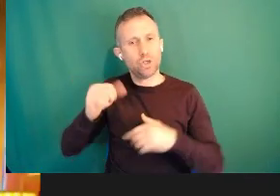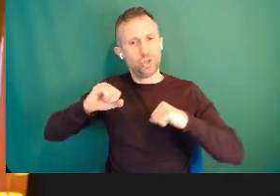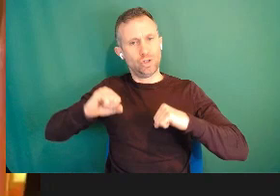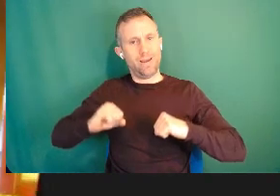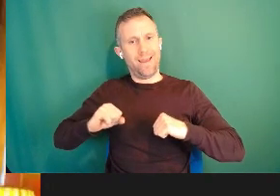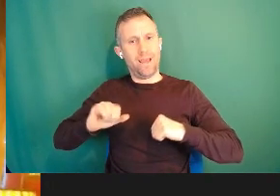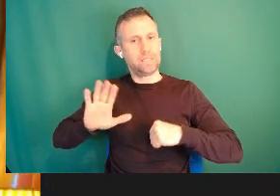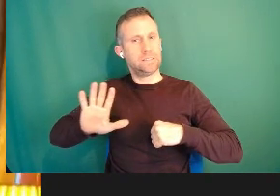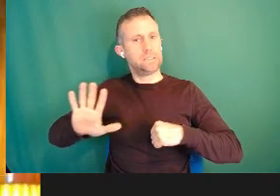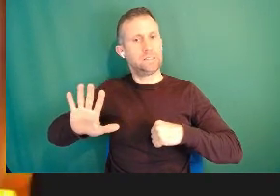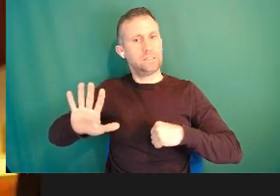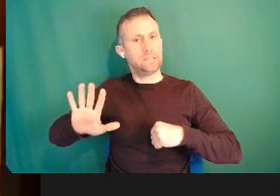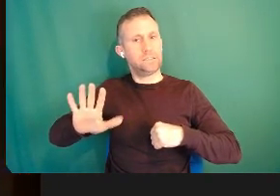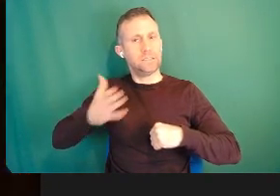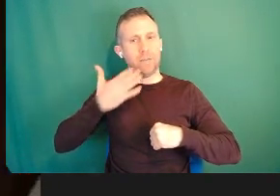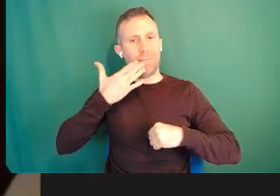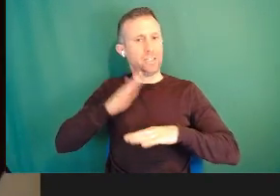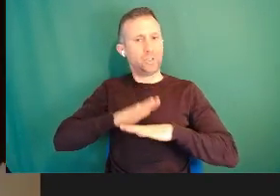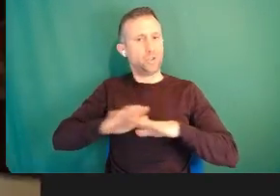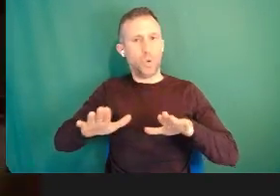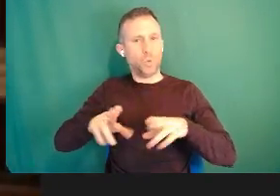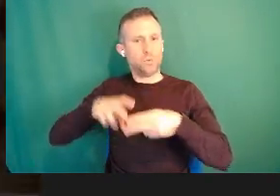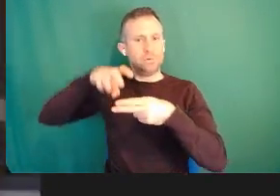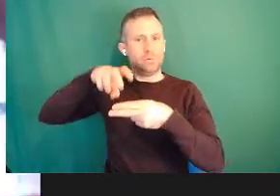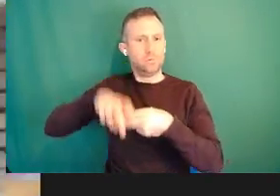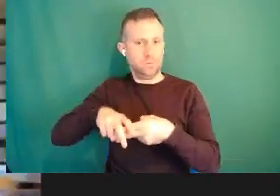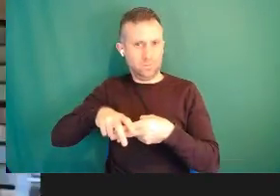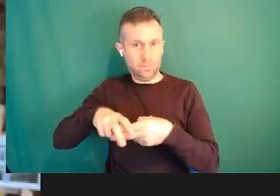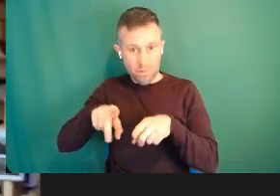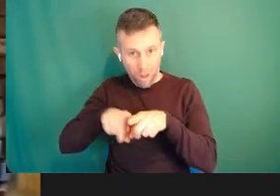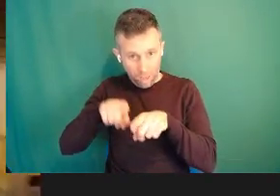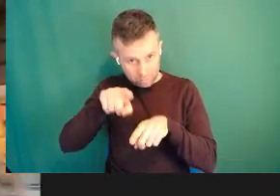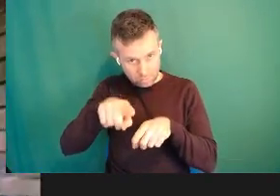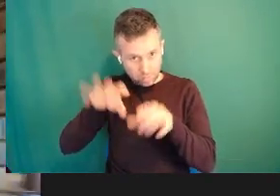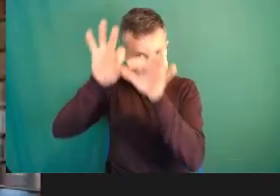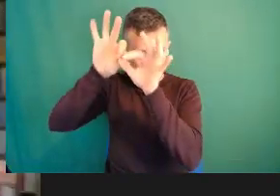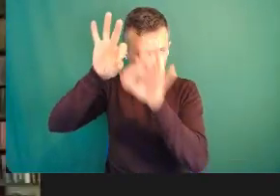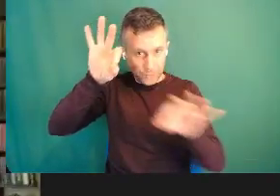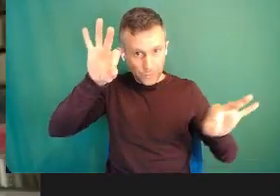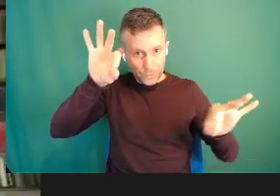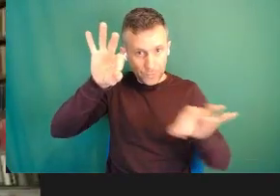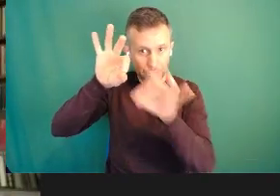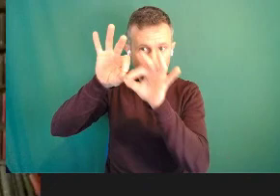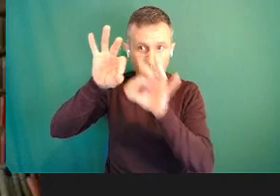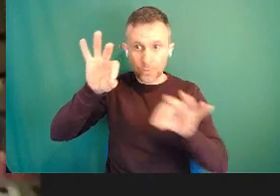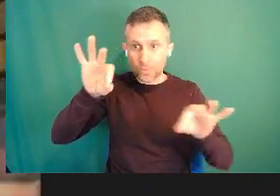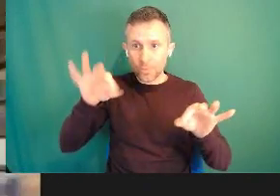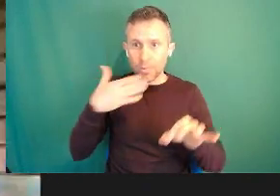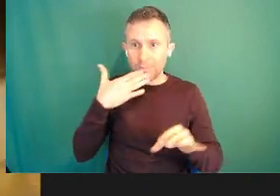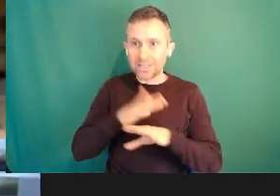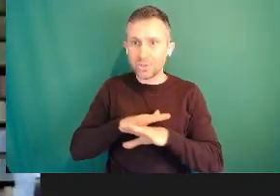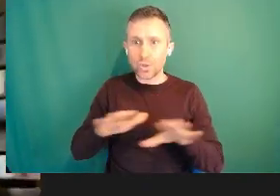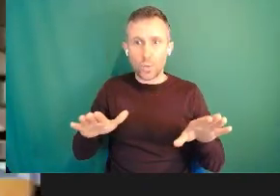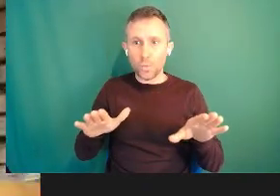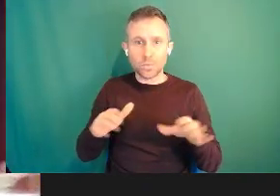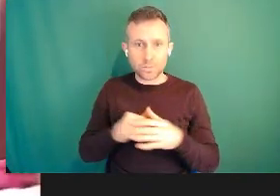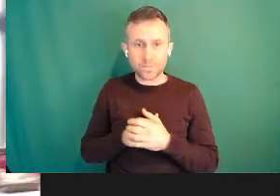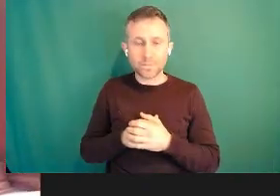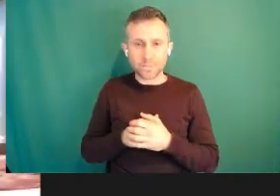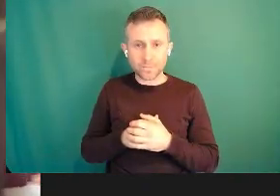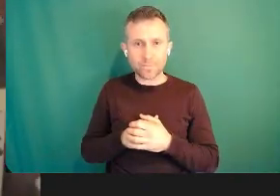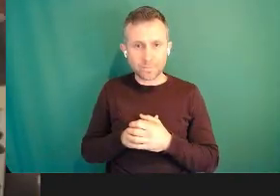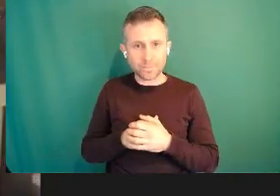on it, you might actually end up on the floor. But most of our chairs, a lot of our seating, like the sofa here and